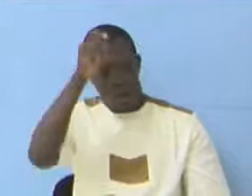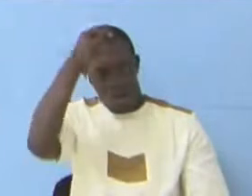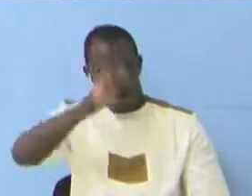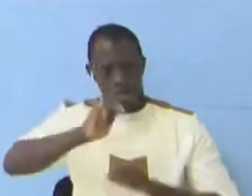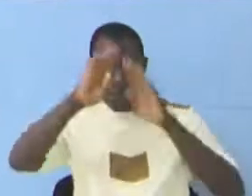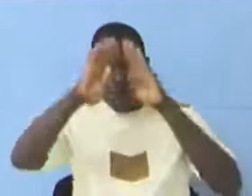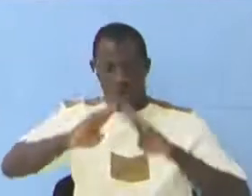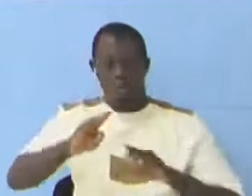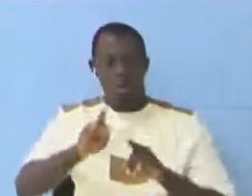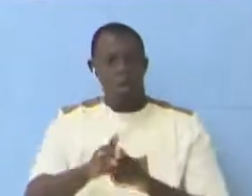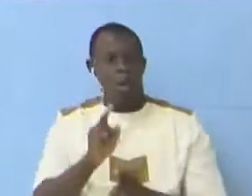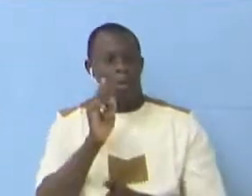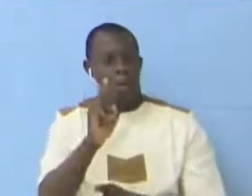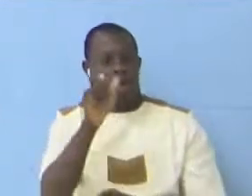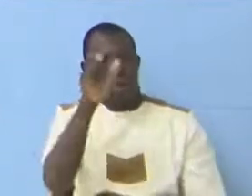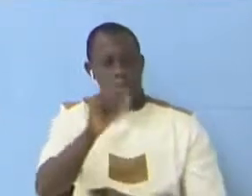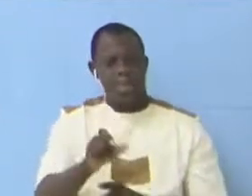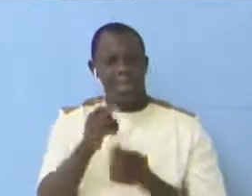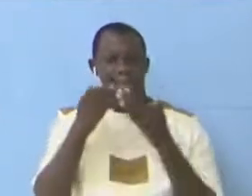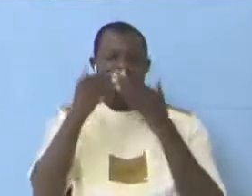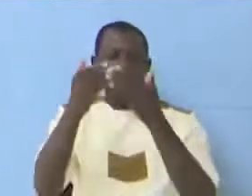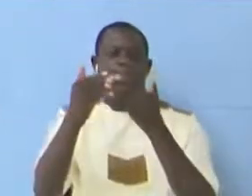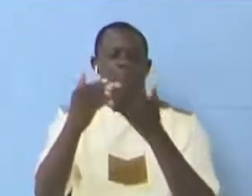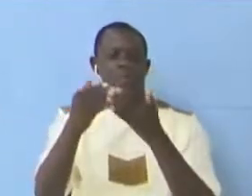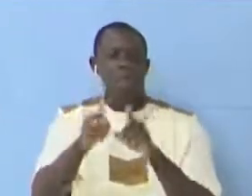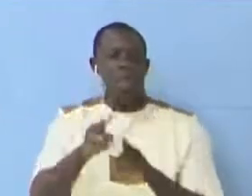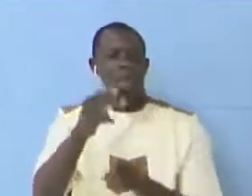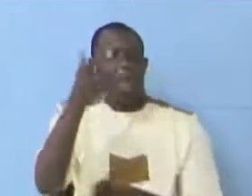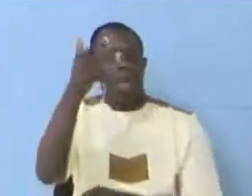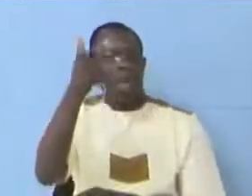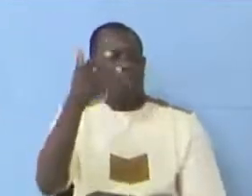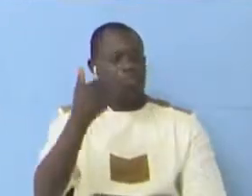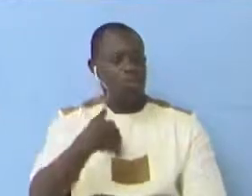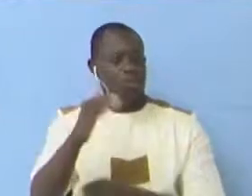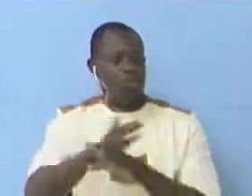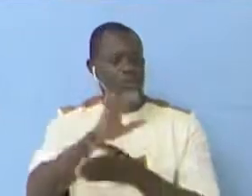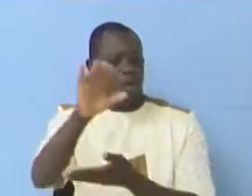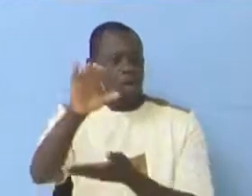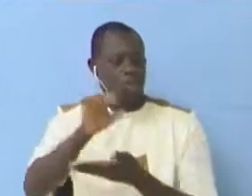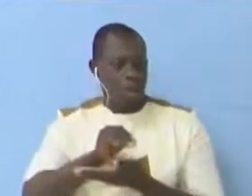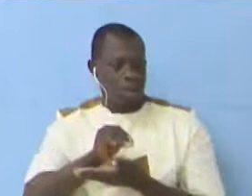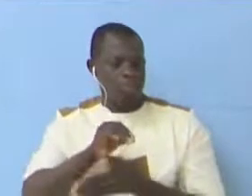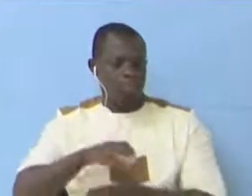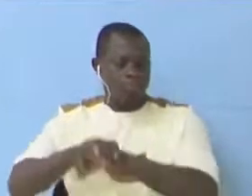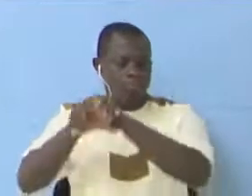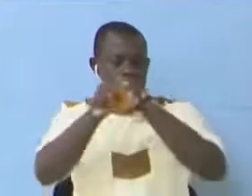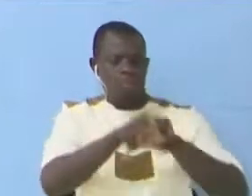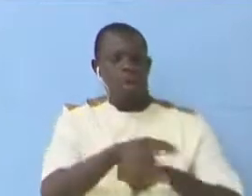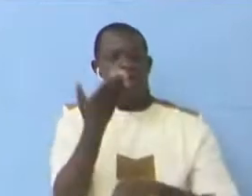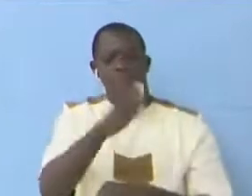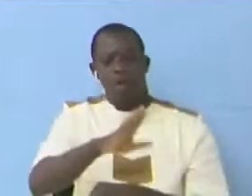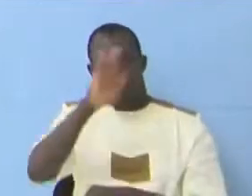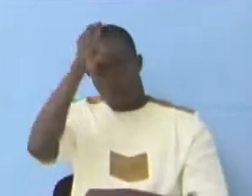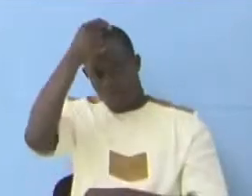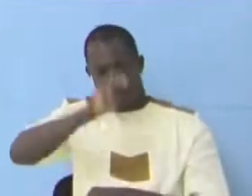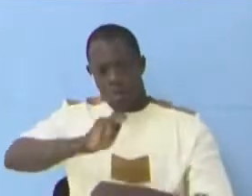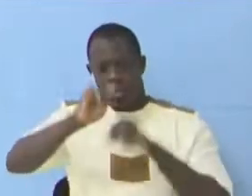Just to be informed that 8 people were collected from the group.